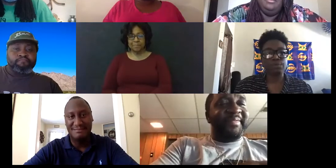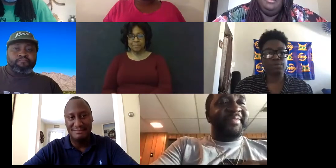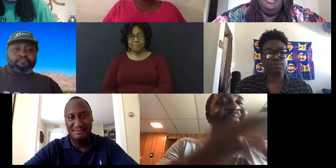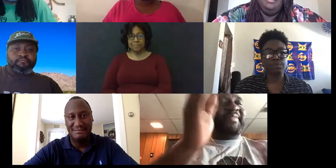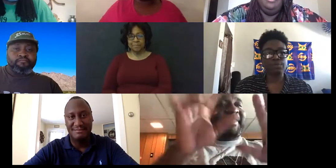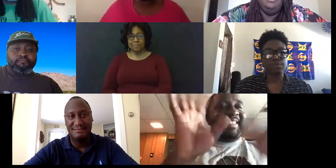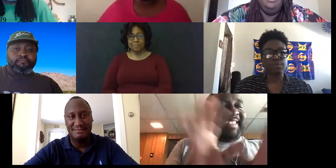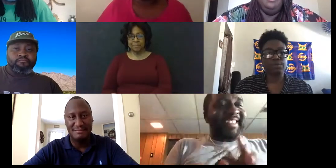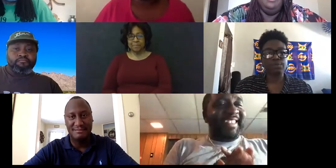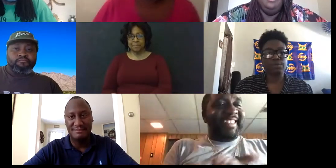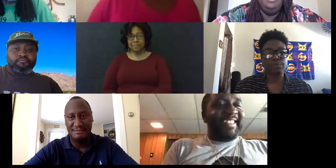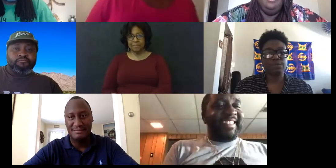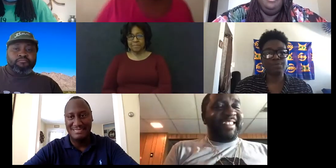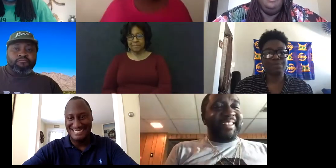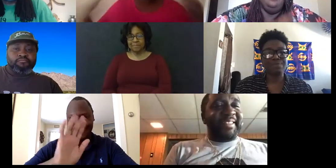Thank you.